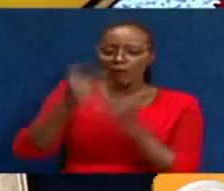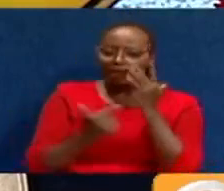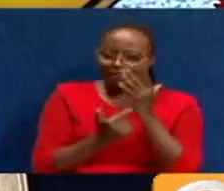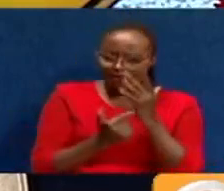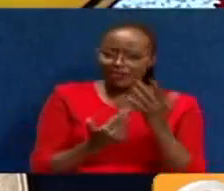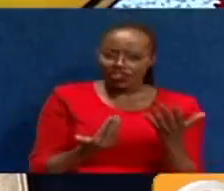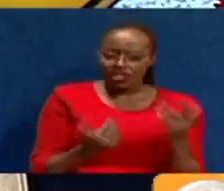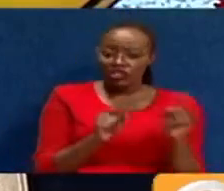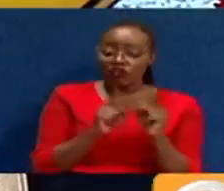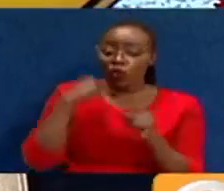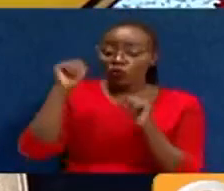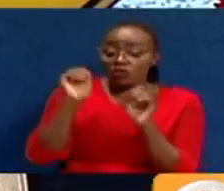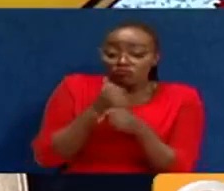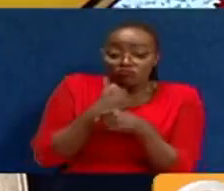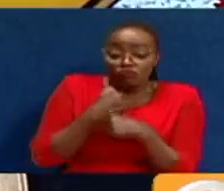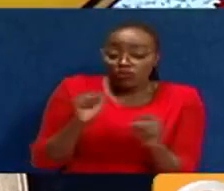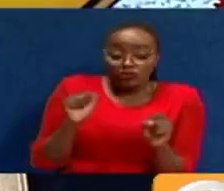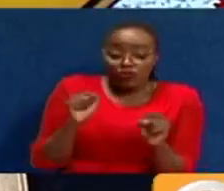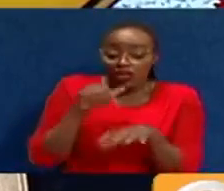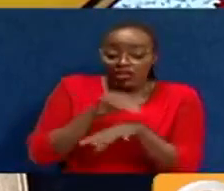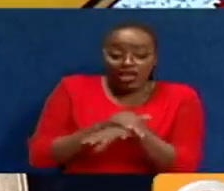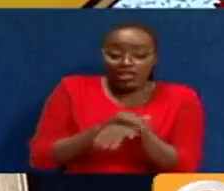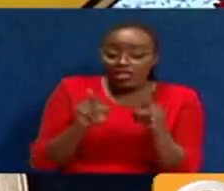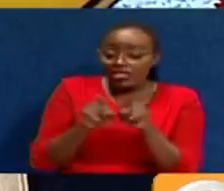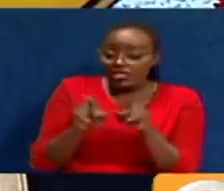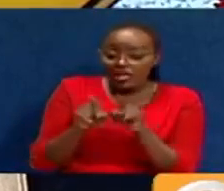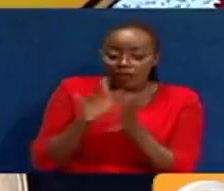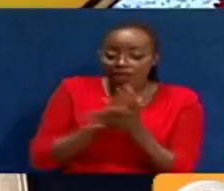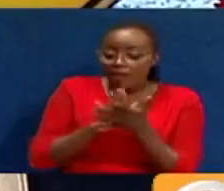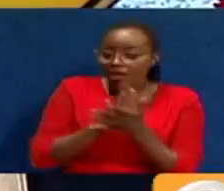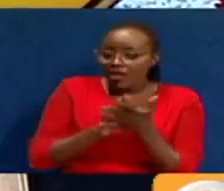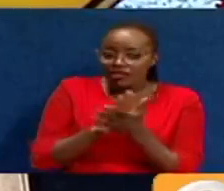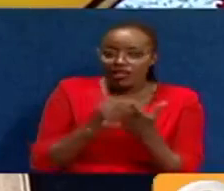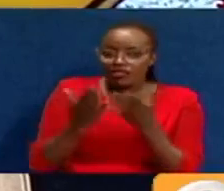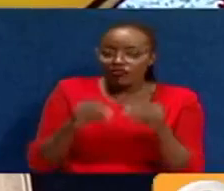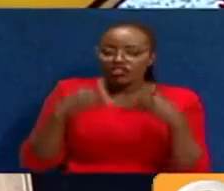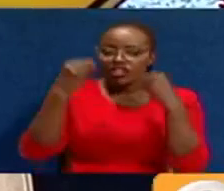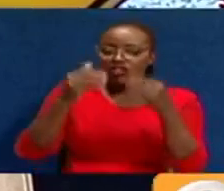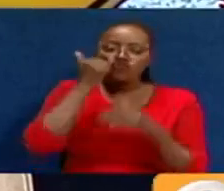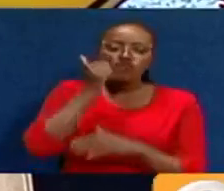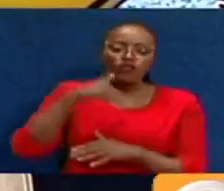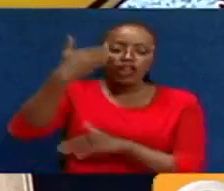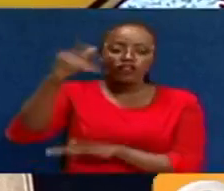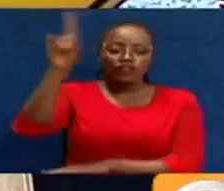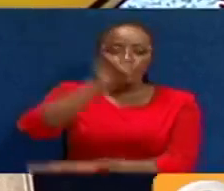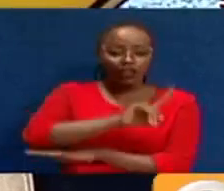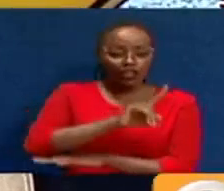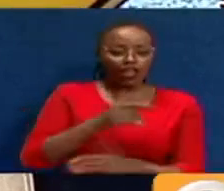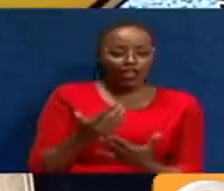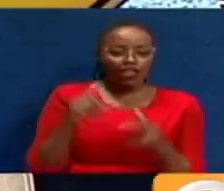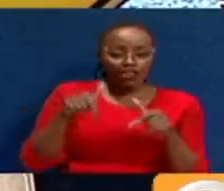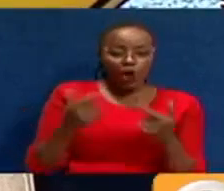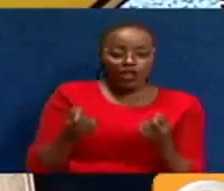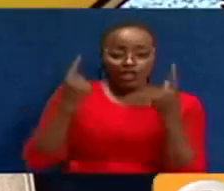technicians, who can barely afford the very same services they provide to their patients every day. We